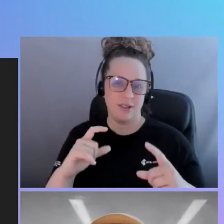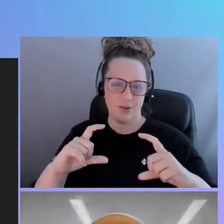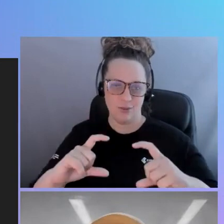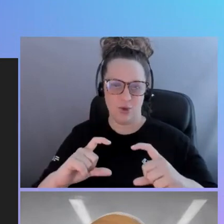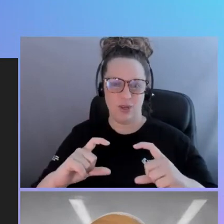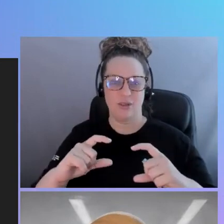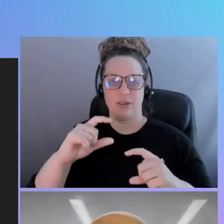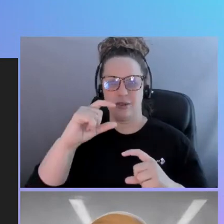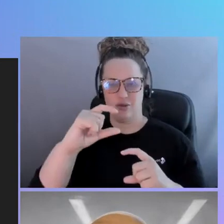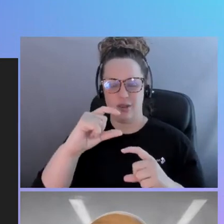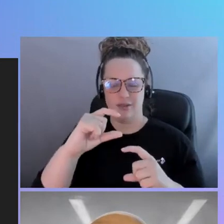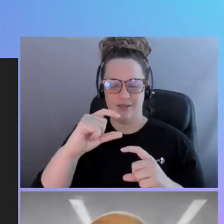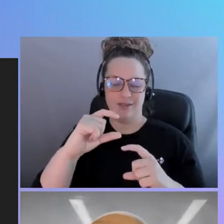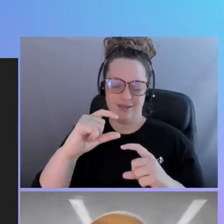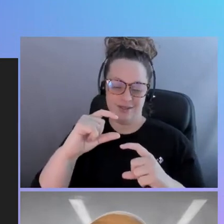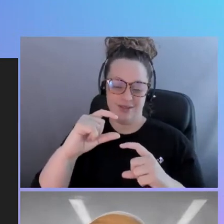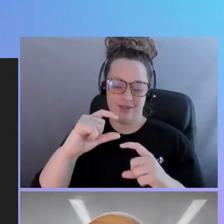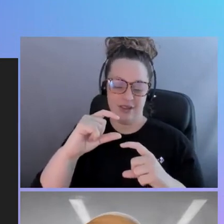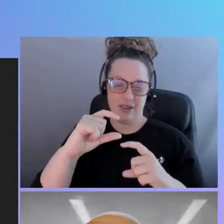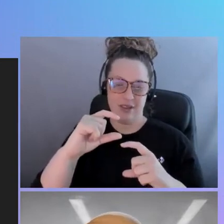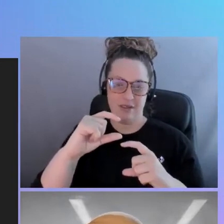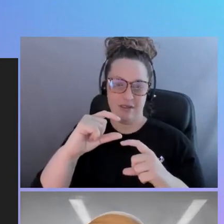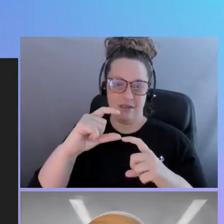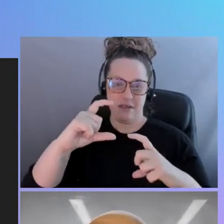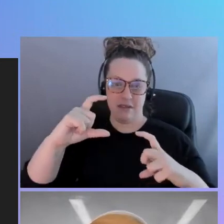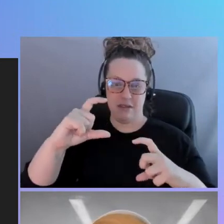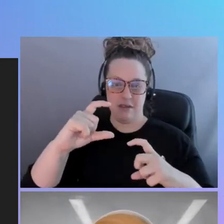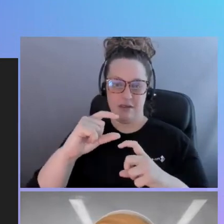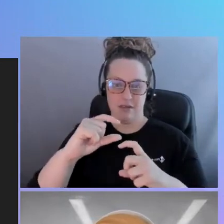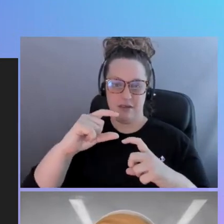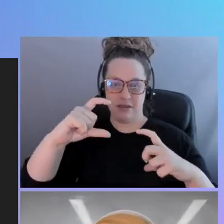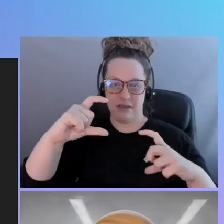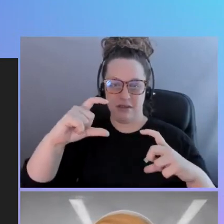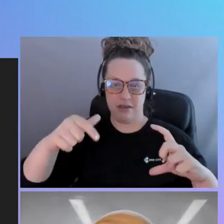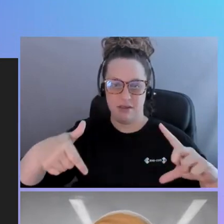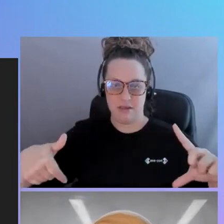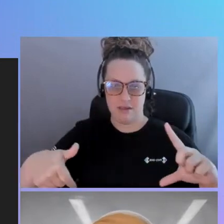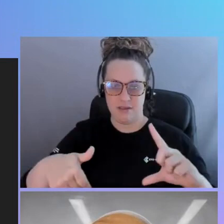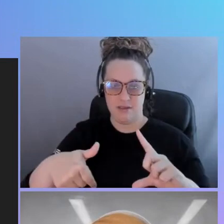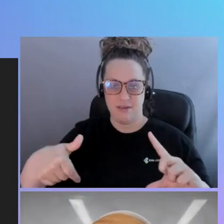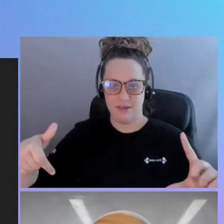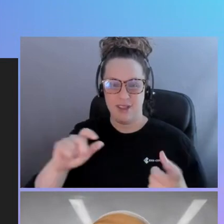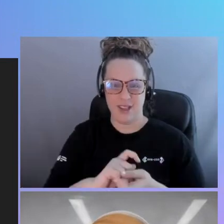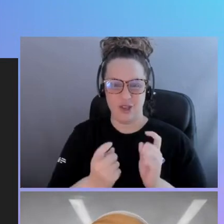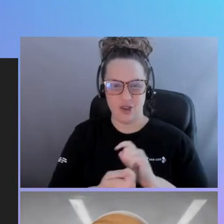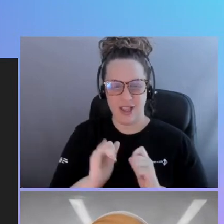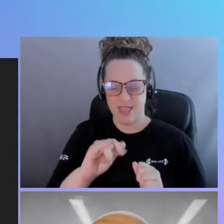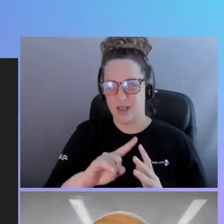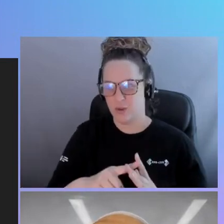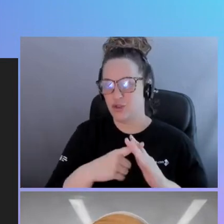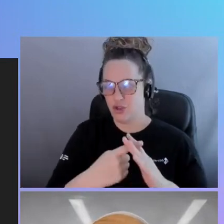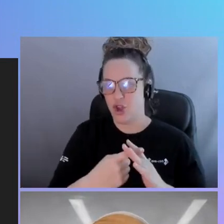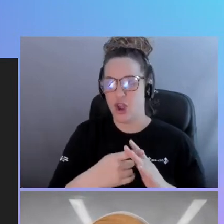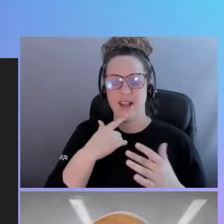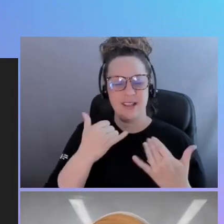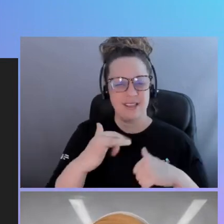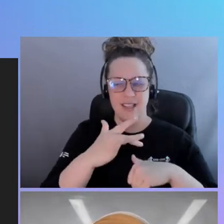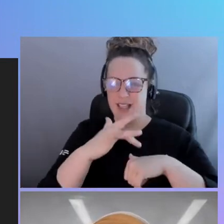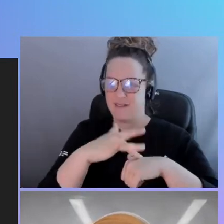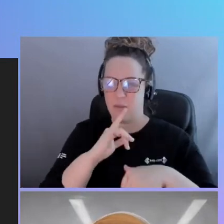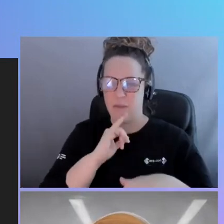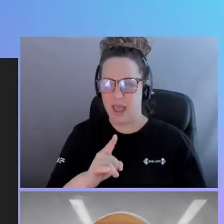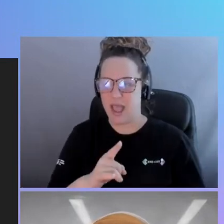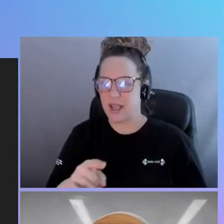superview changed in size or position. So that's how it started. And this is still available, actually, and